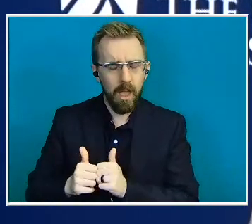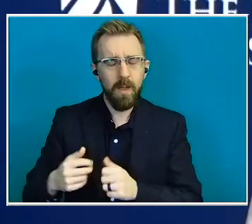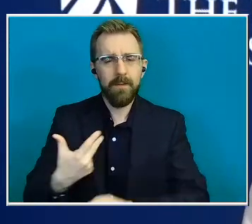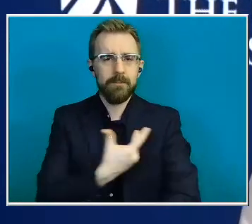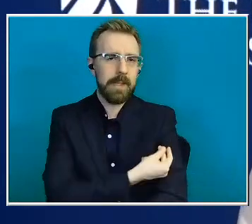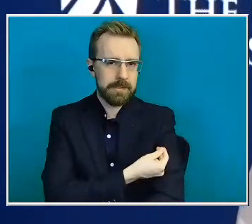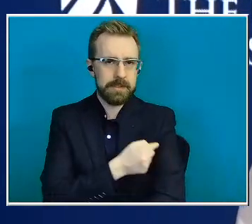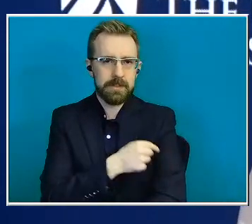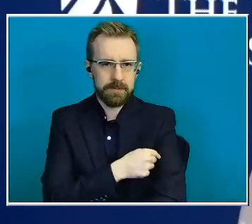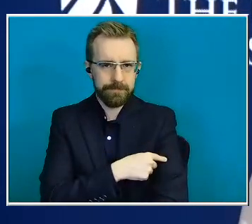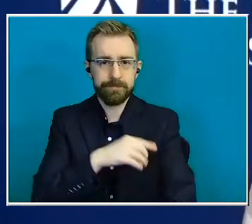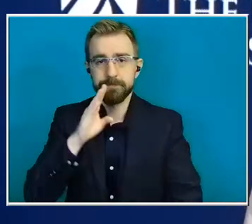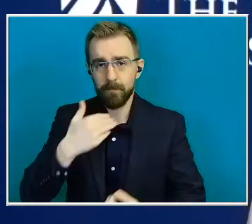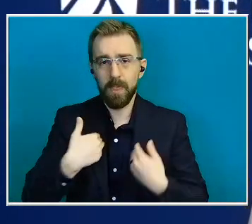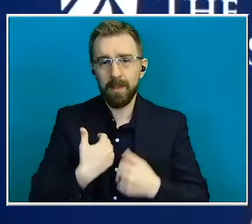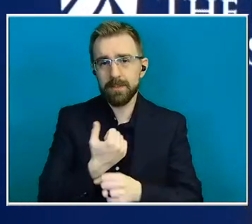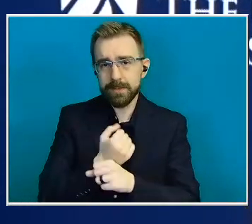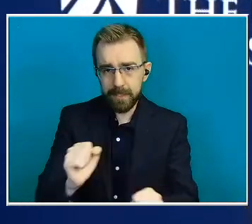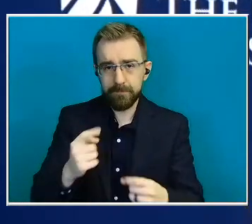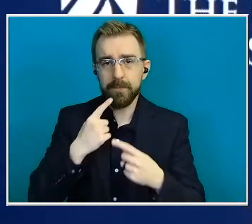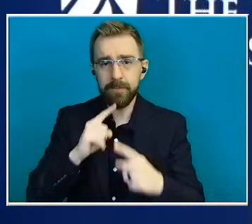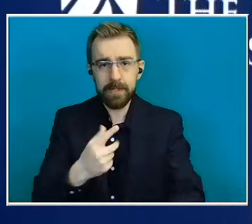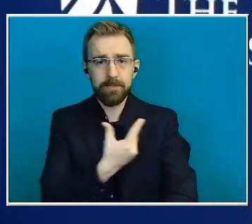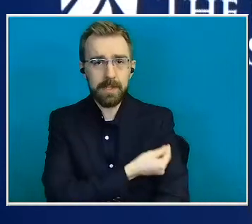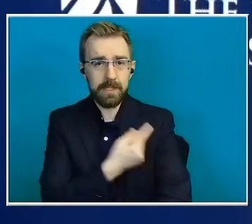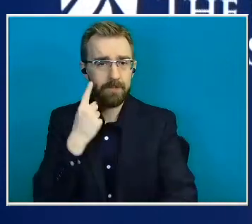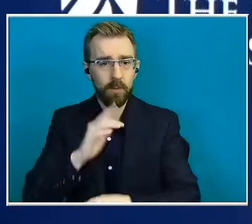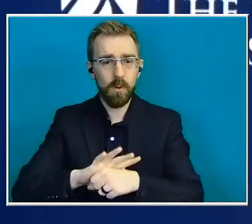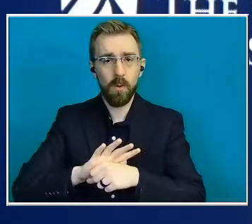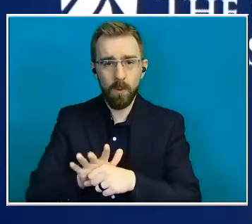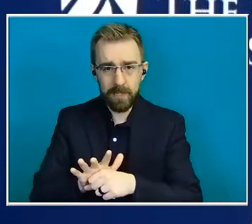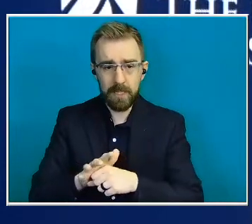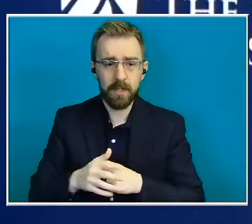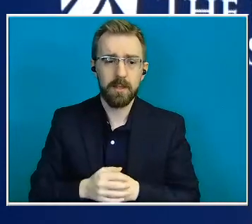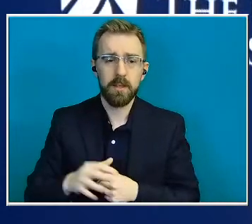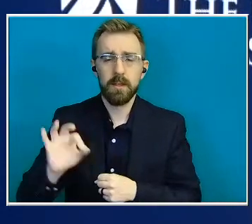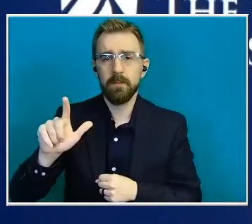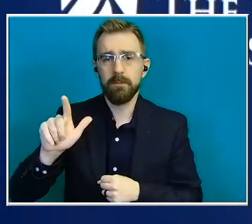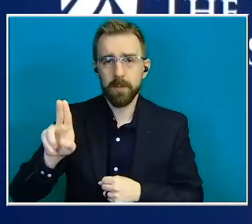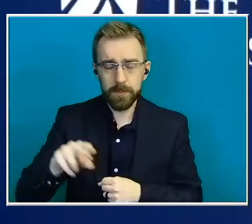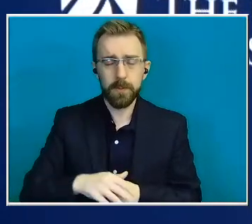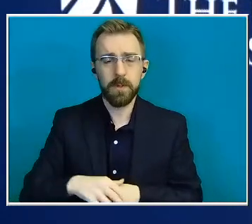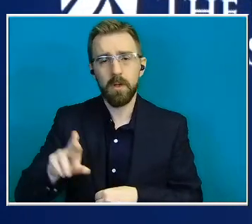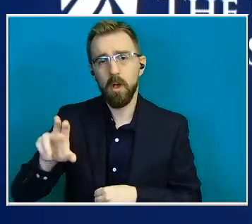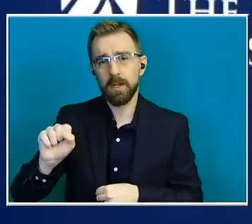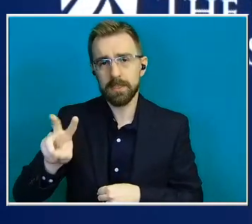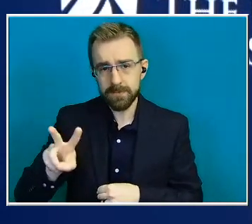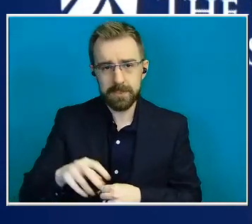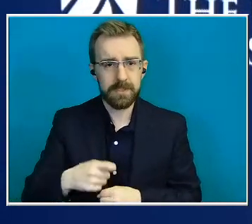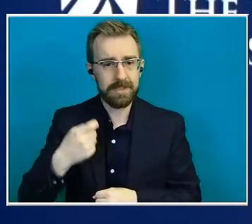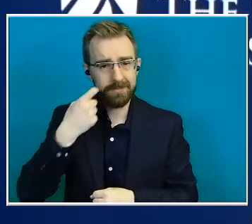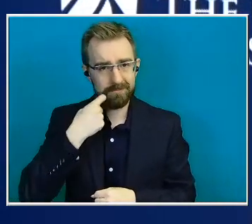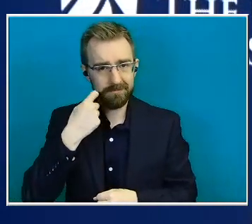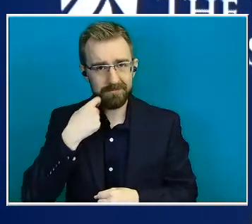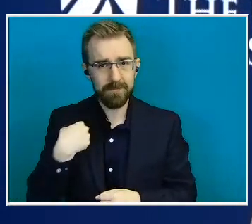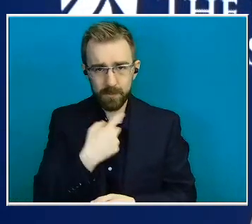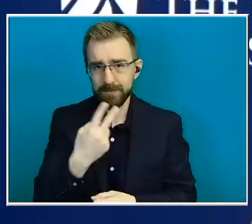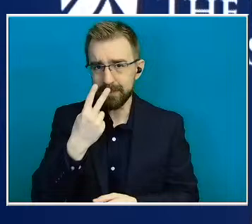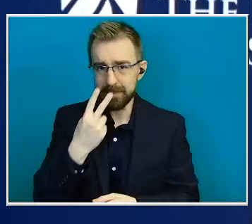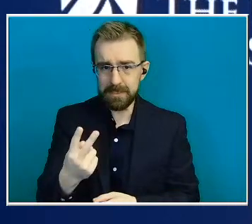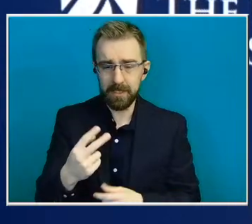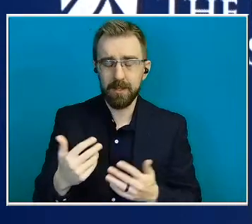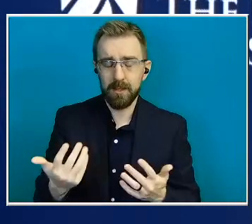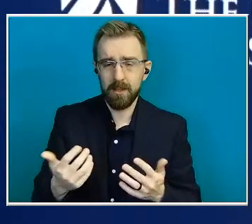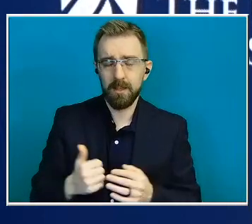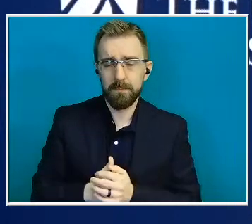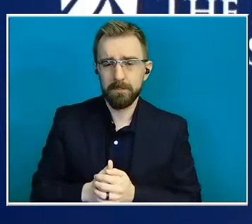and effective vaccines for COVID-19, influenza, and RSV. And even recently, Steve, we have seen data coming